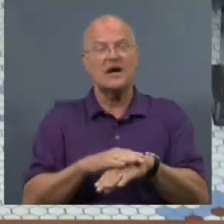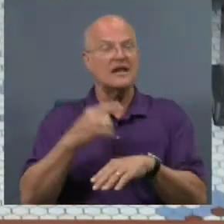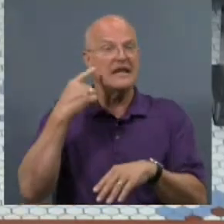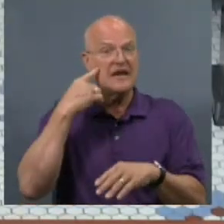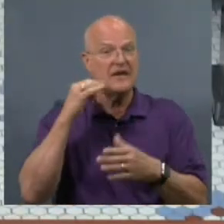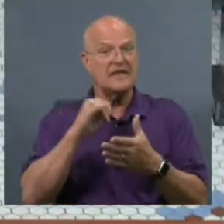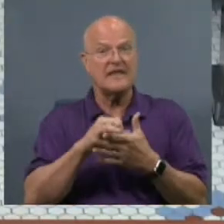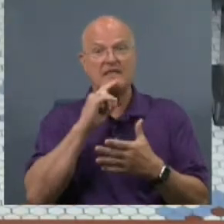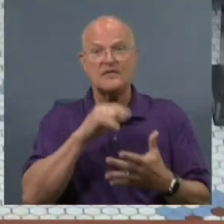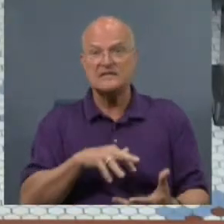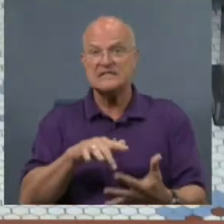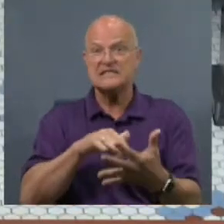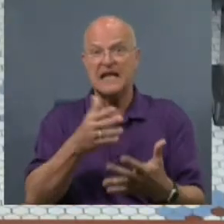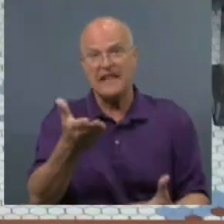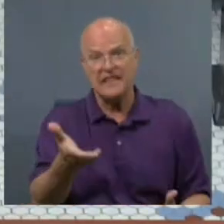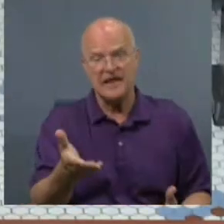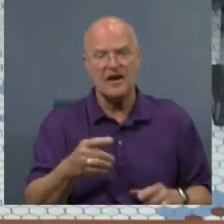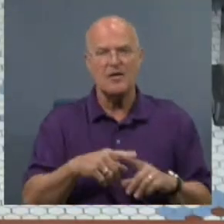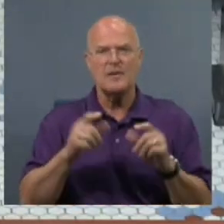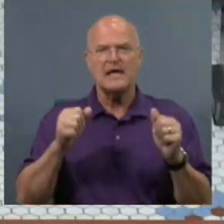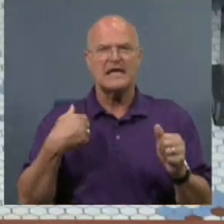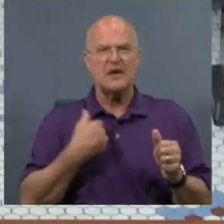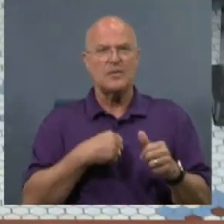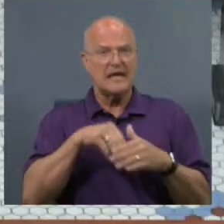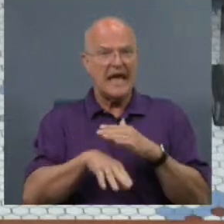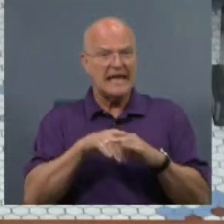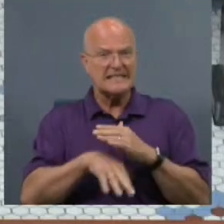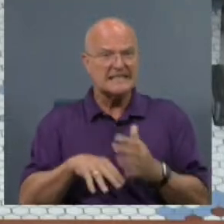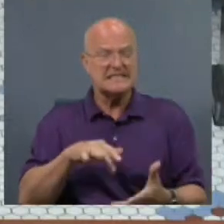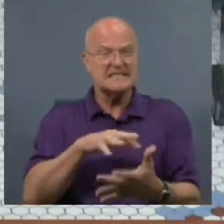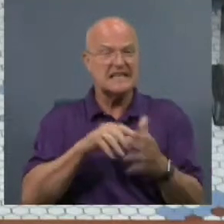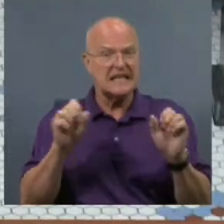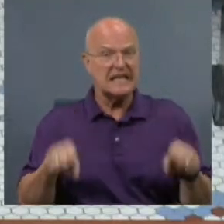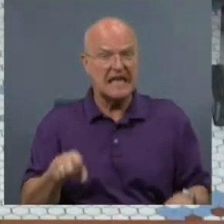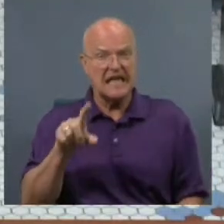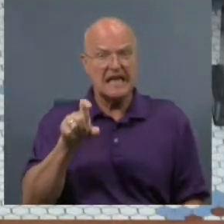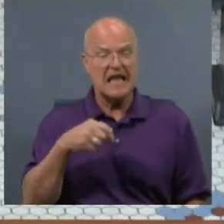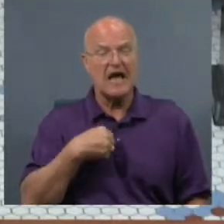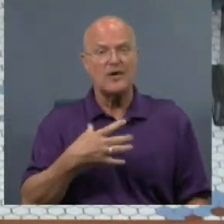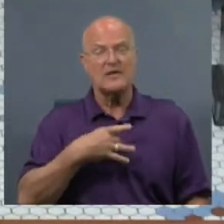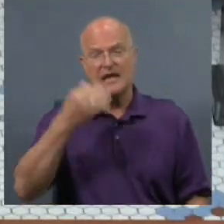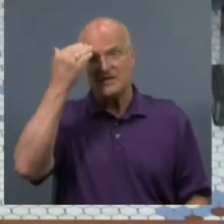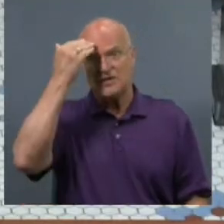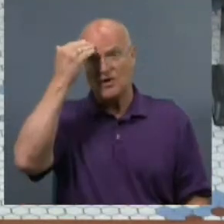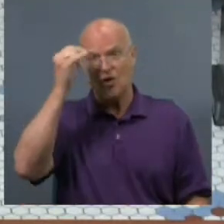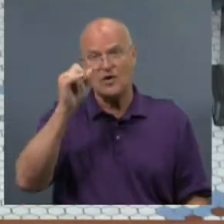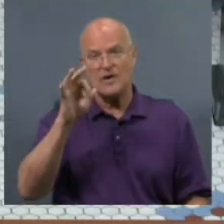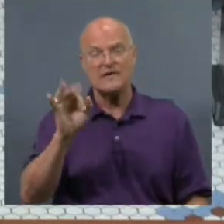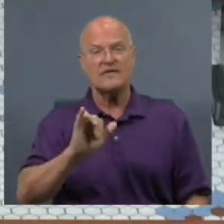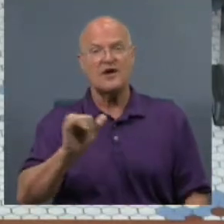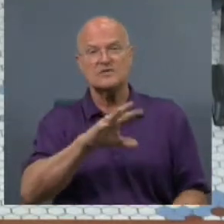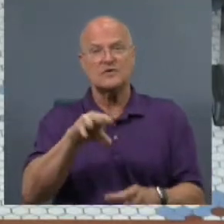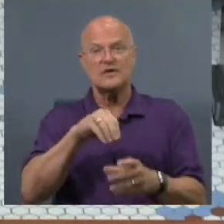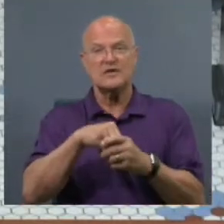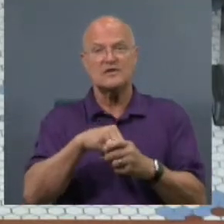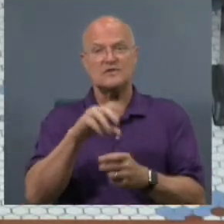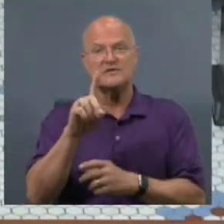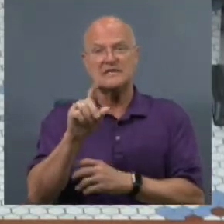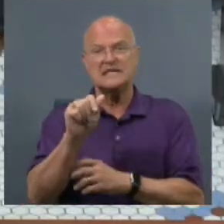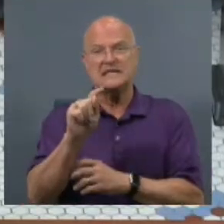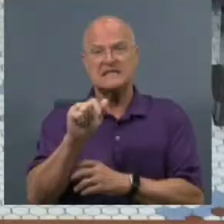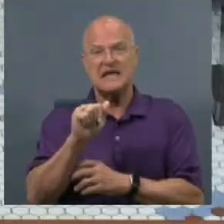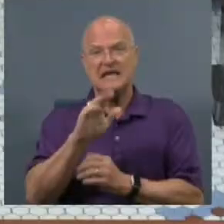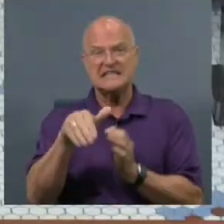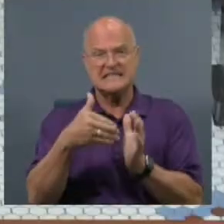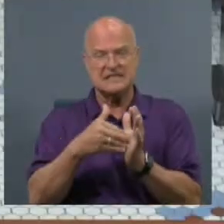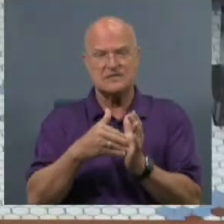that there is a study out there, but can we get access to the study? And I would like to know if it also includes data centers. Because